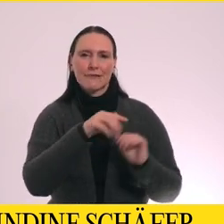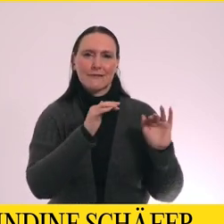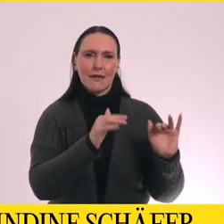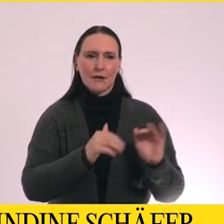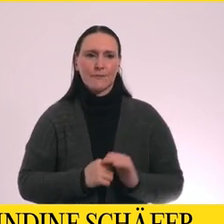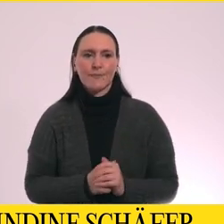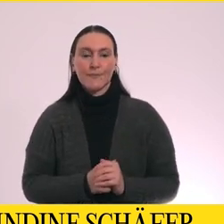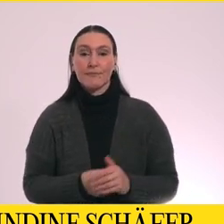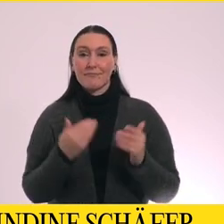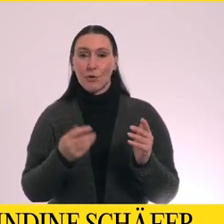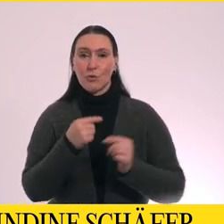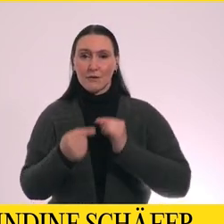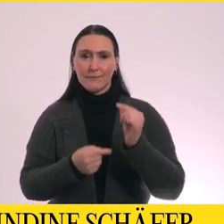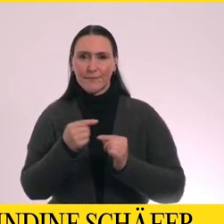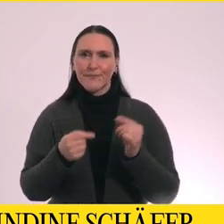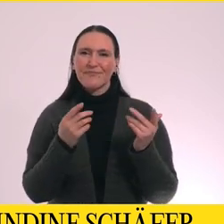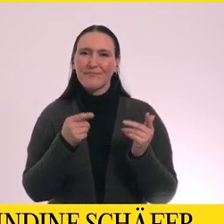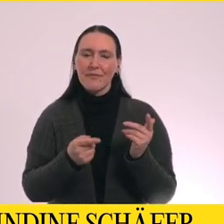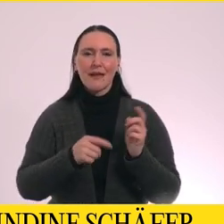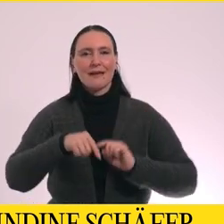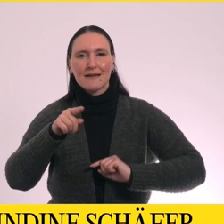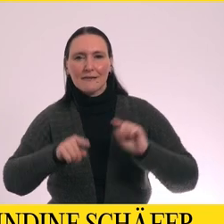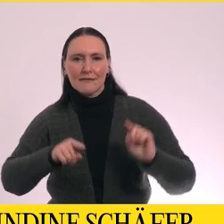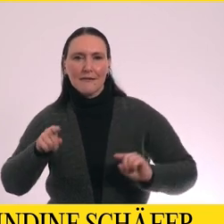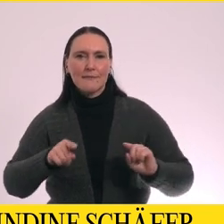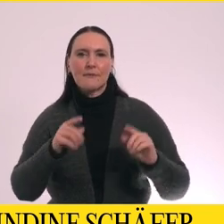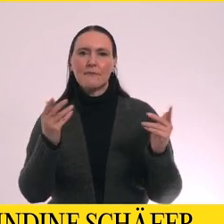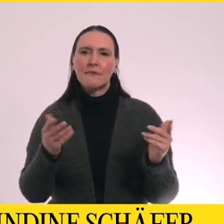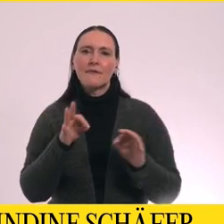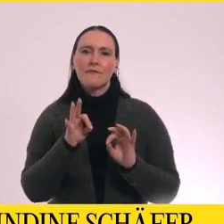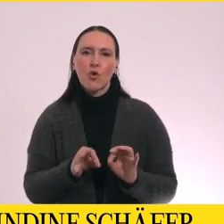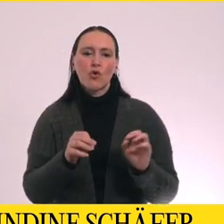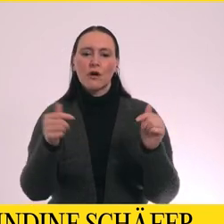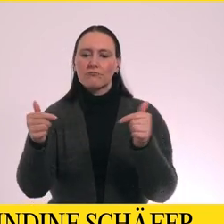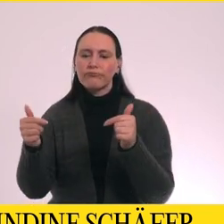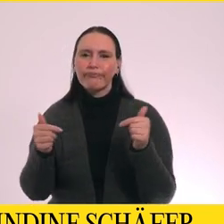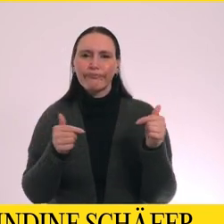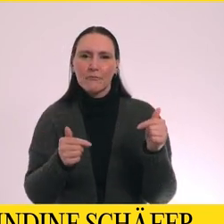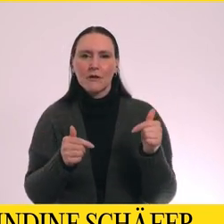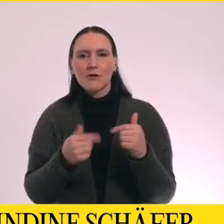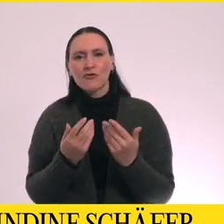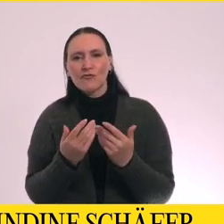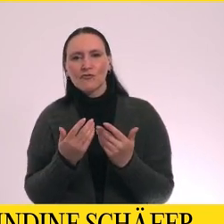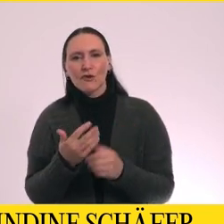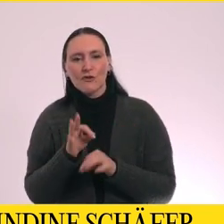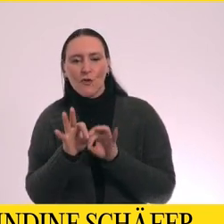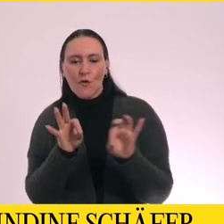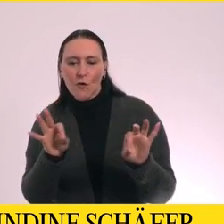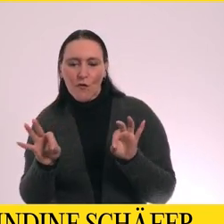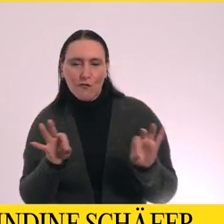today are these different themes of hospitality and care that I think are central to Documenta 15 and